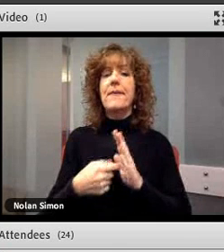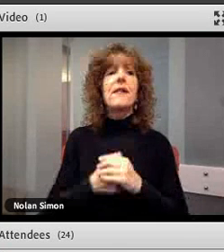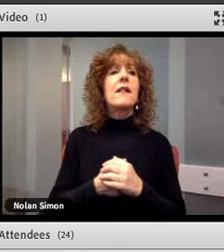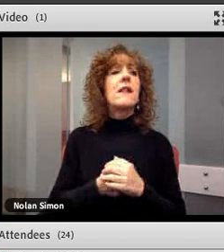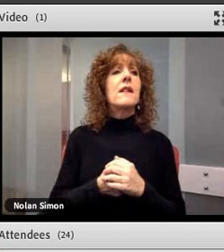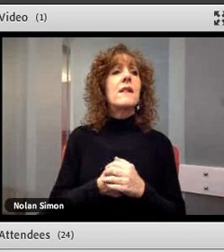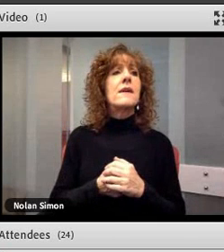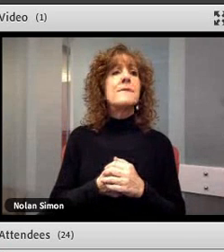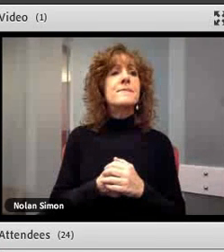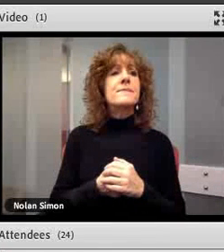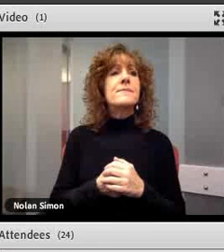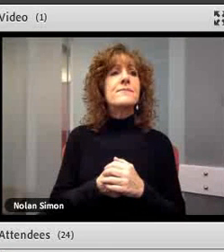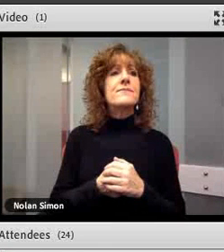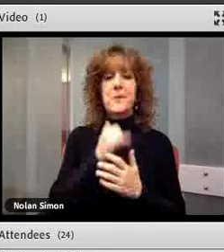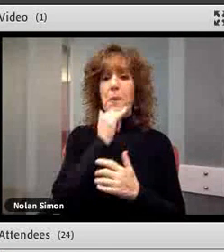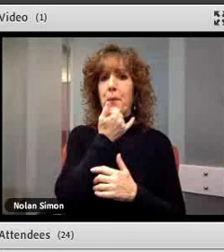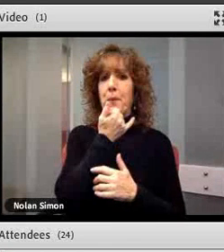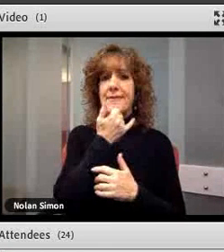oops.